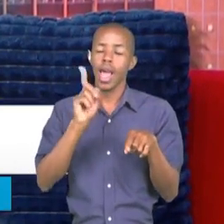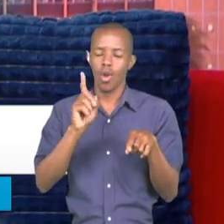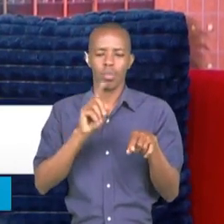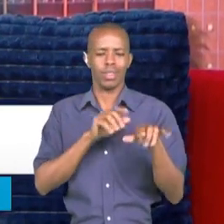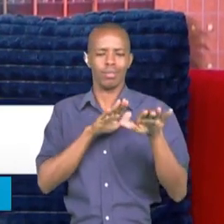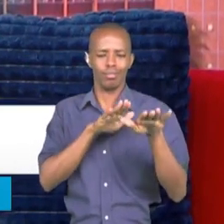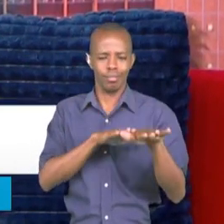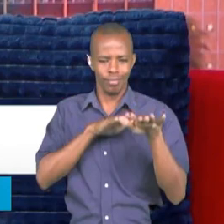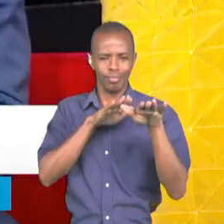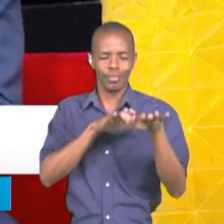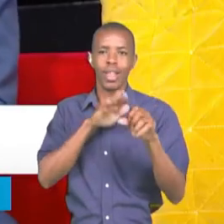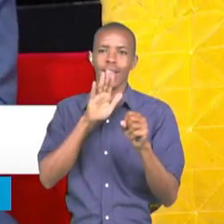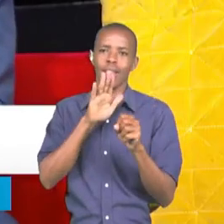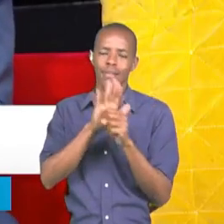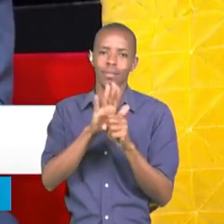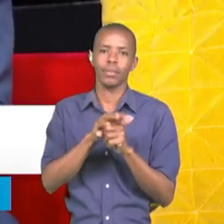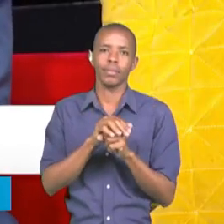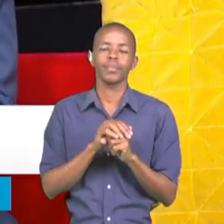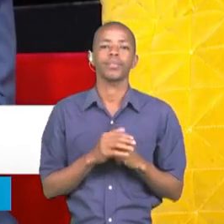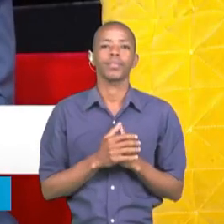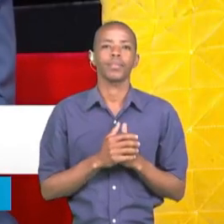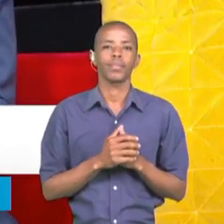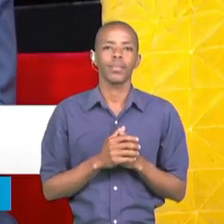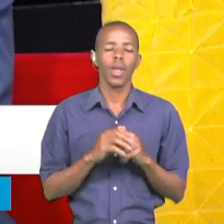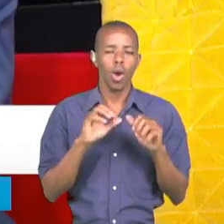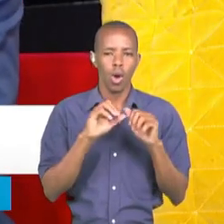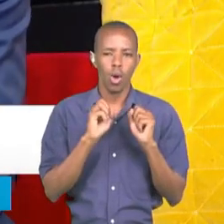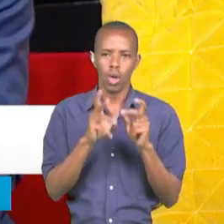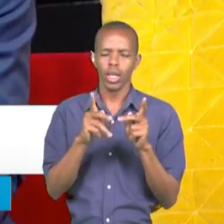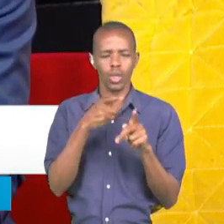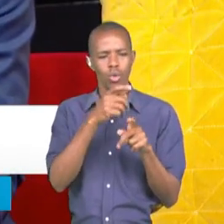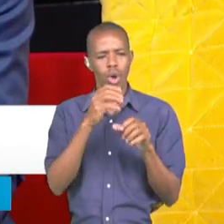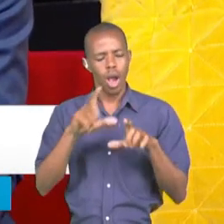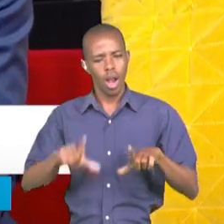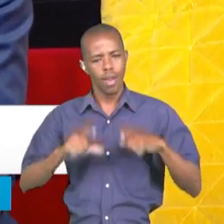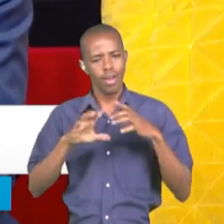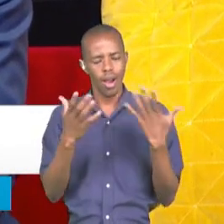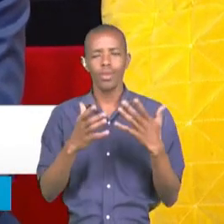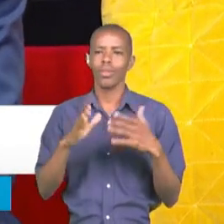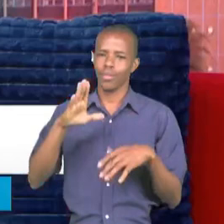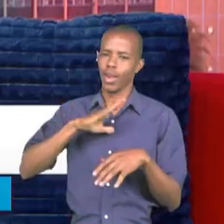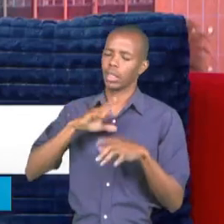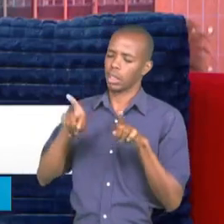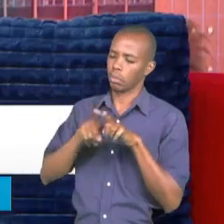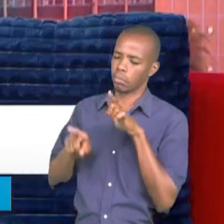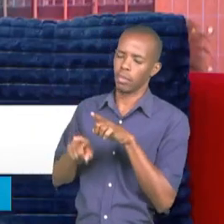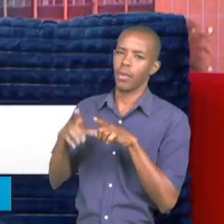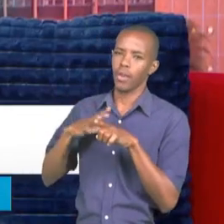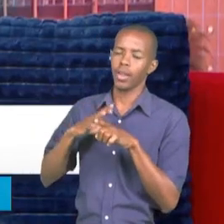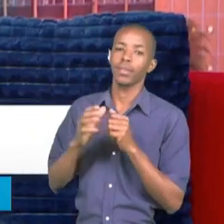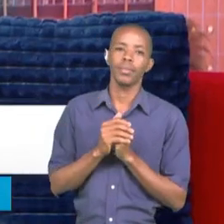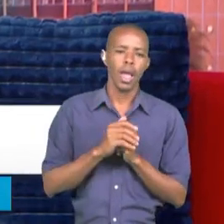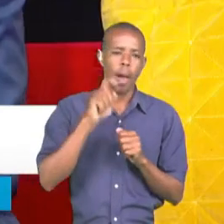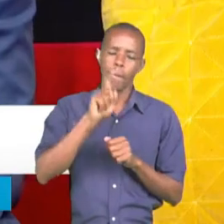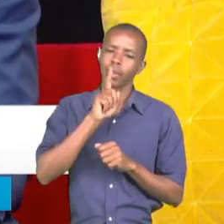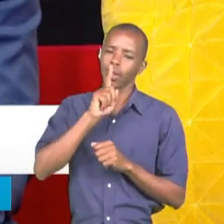Nairobi. Nairobi. Nairobi is in difficult. Nairobi. Anyway, how are you doing? I'm good, you? I'm very good. I must